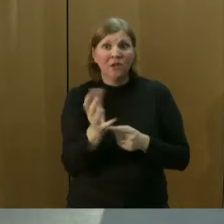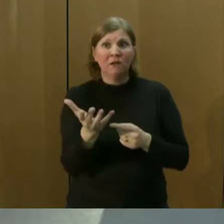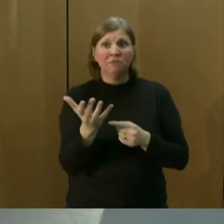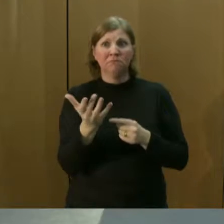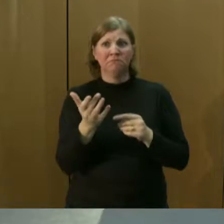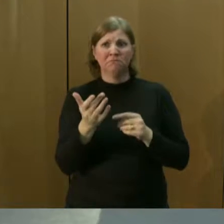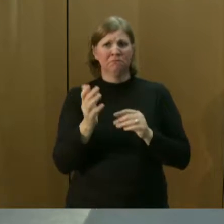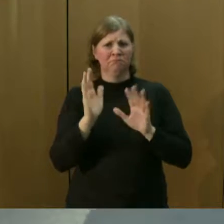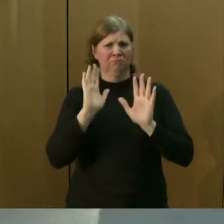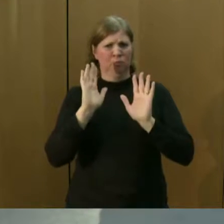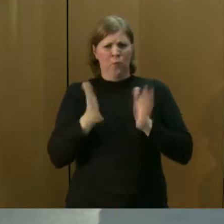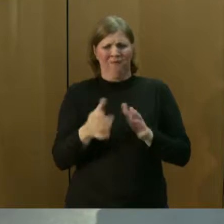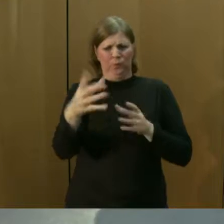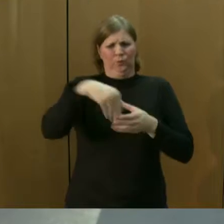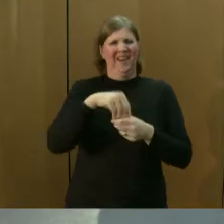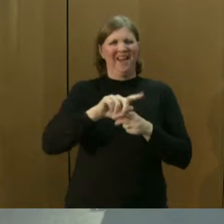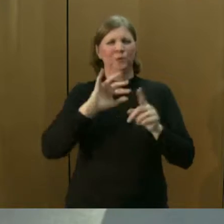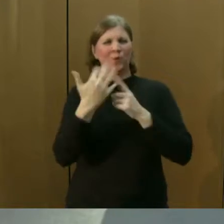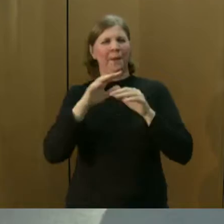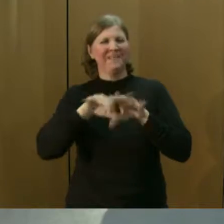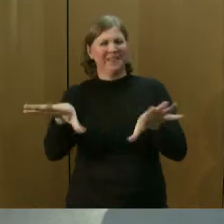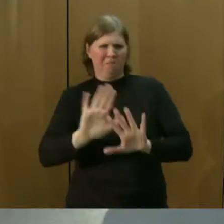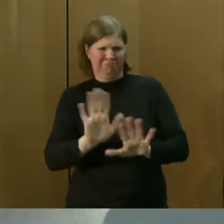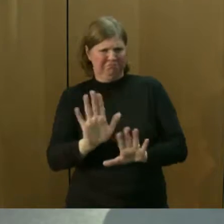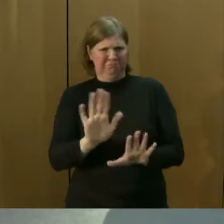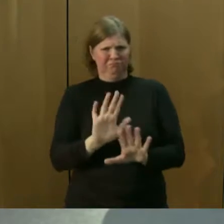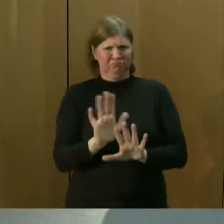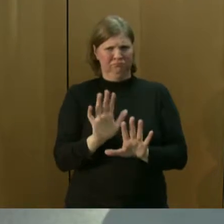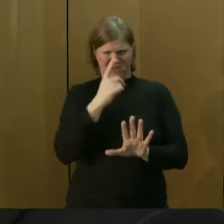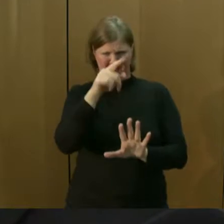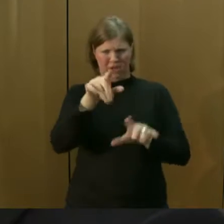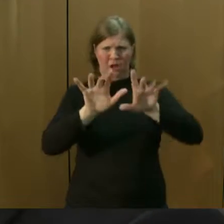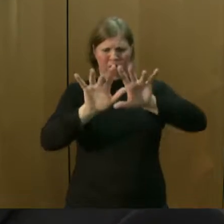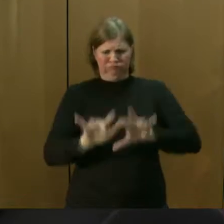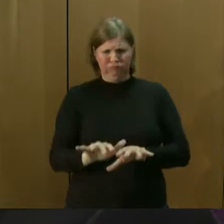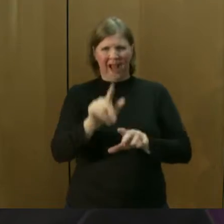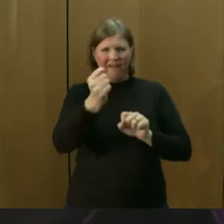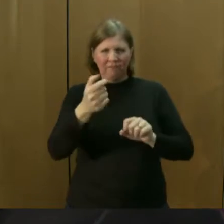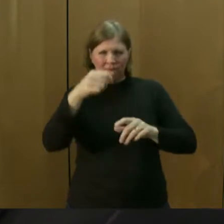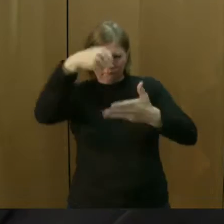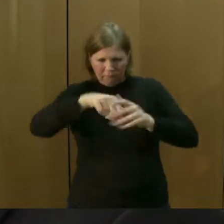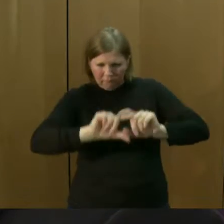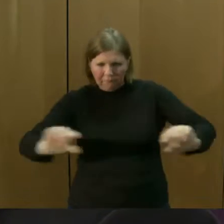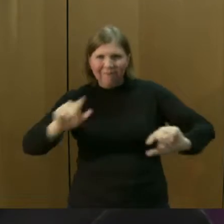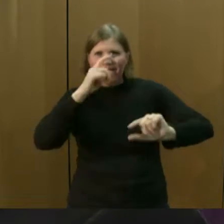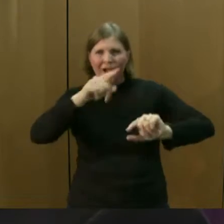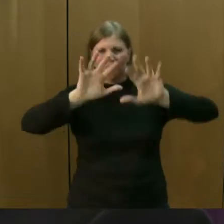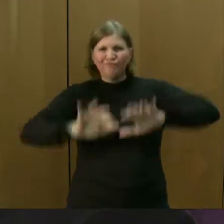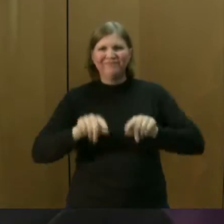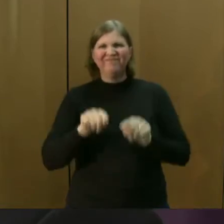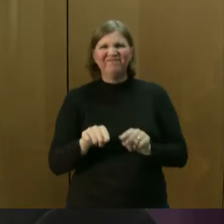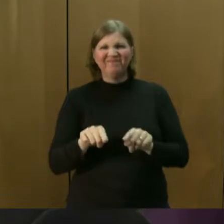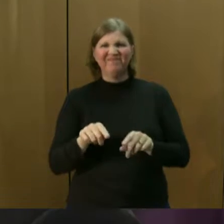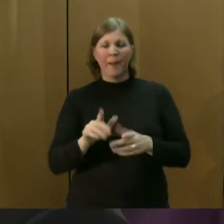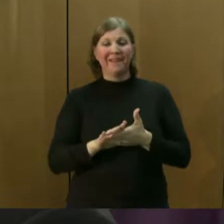below the screen just now, so you can also submit your questions there, and we have a bunch of people at the back of the room just now moderating that, and